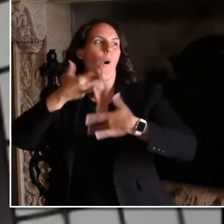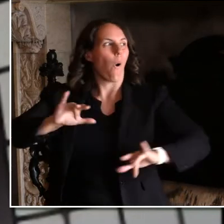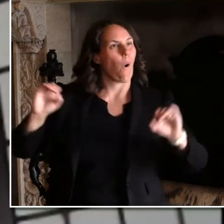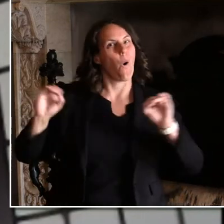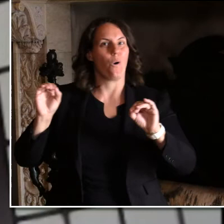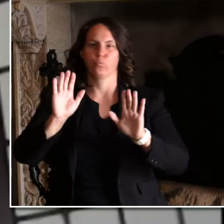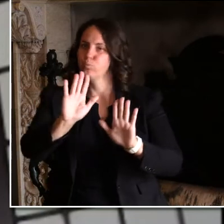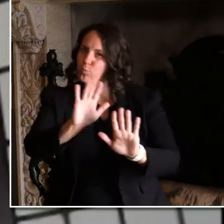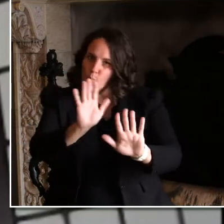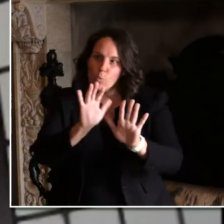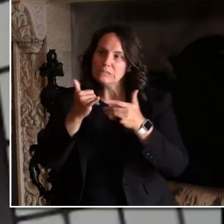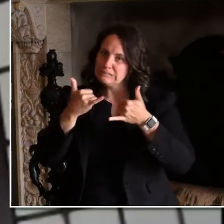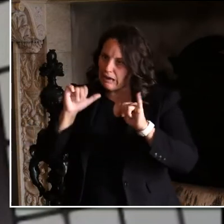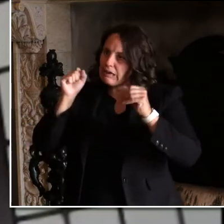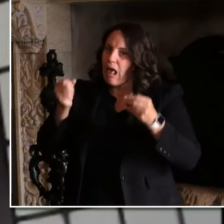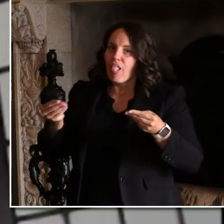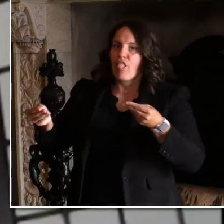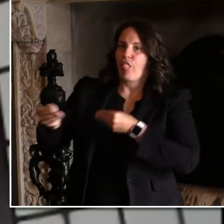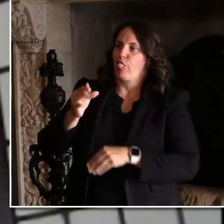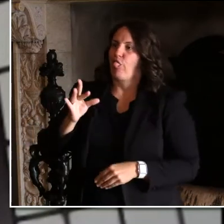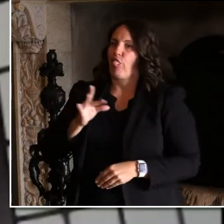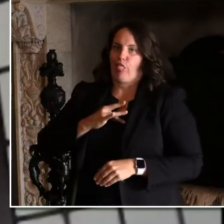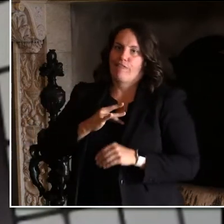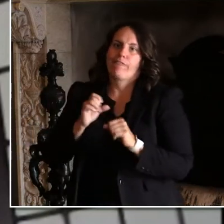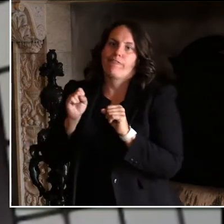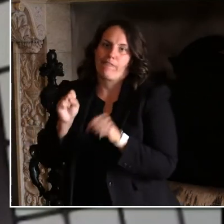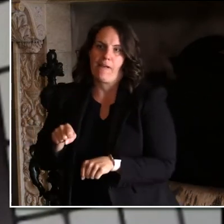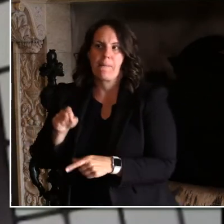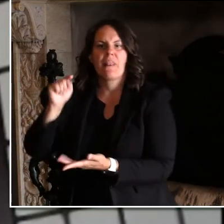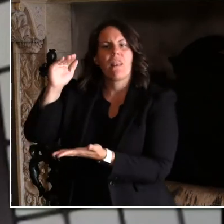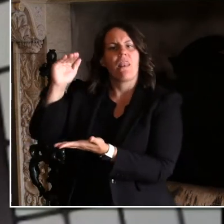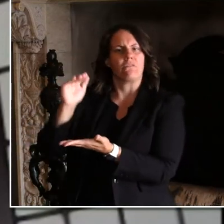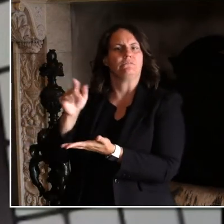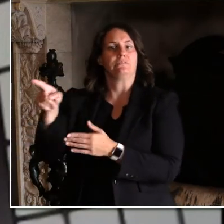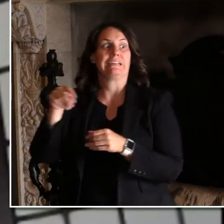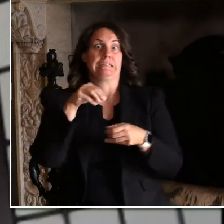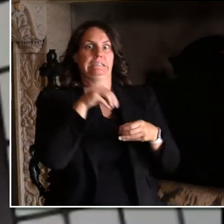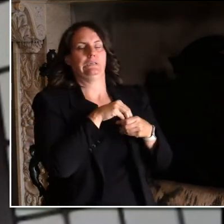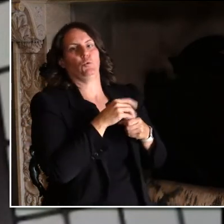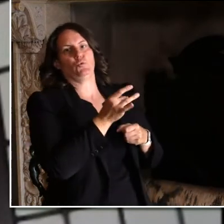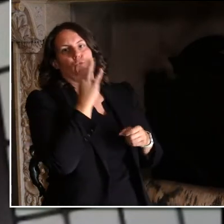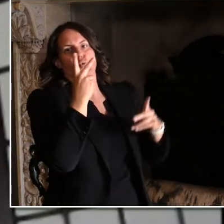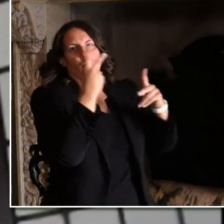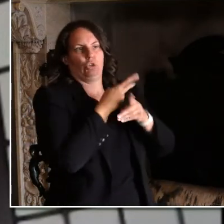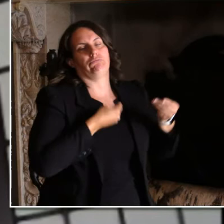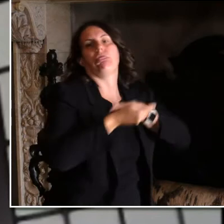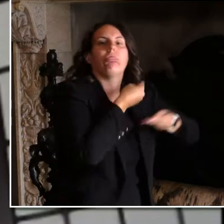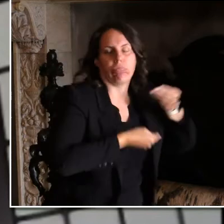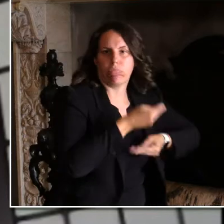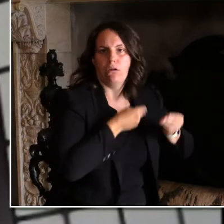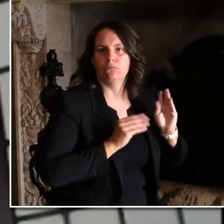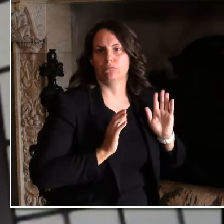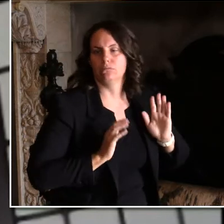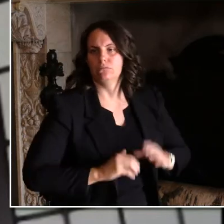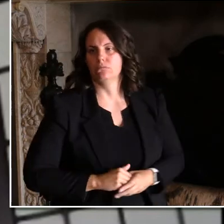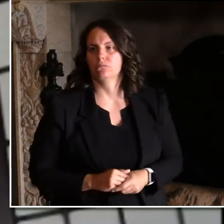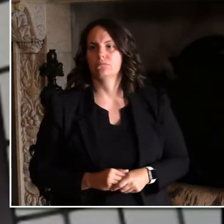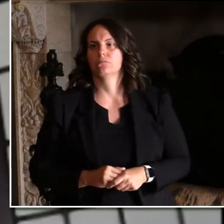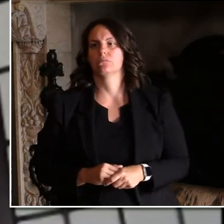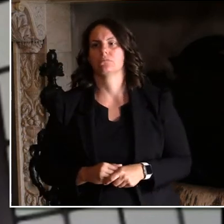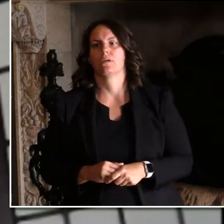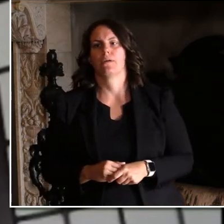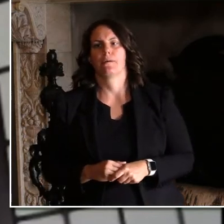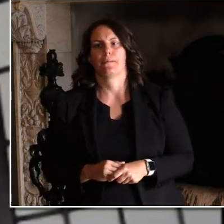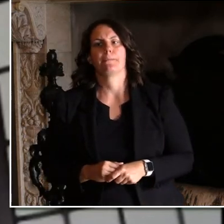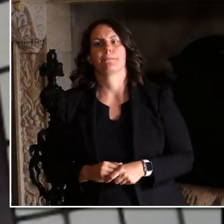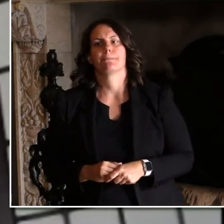outdoor activities, which is why we still recommend physically distancing. But it really is going to be those same